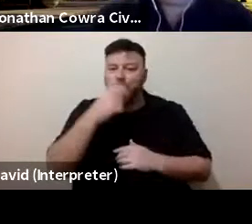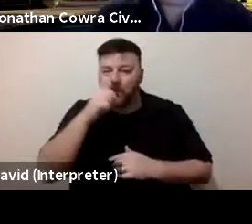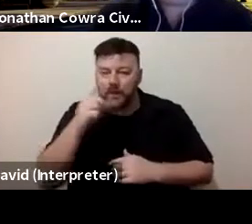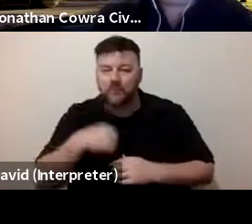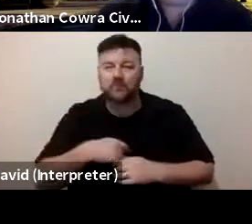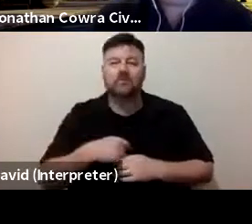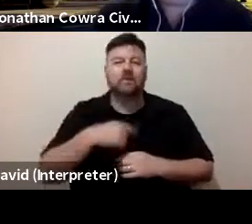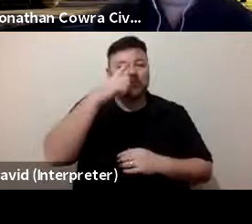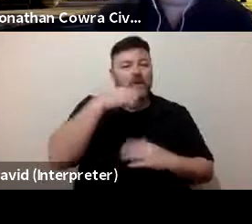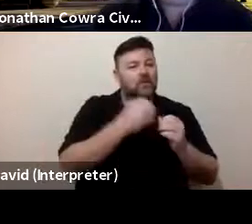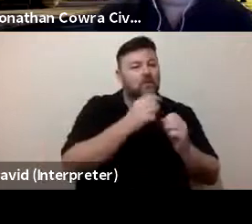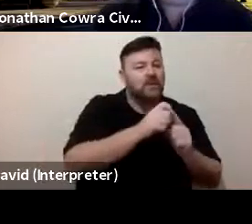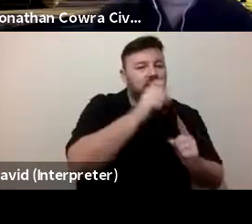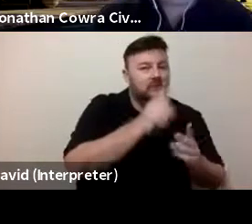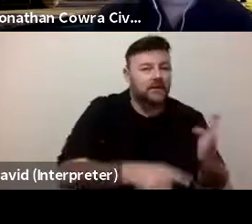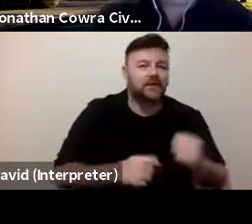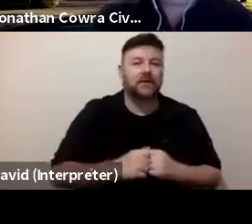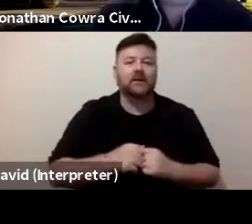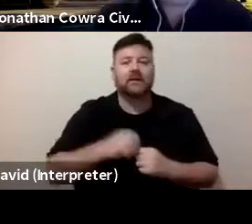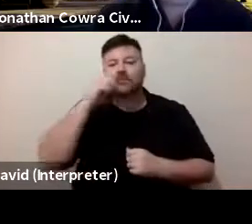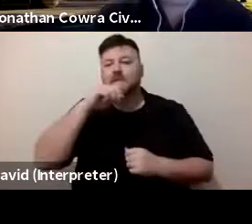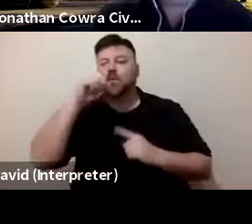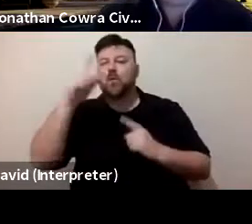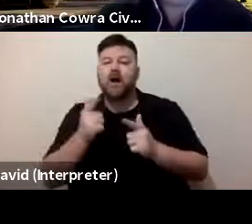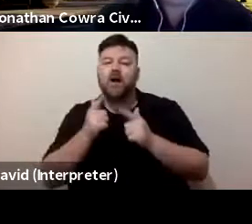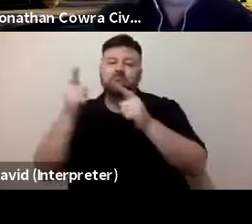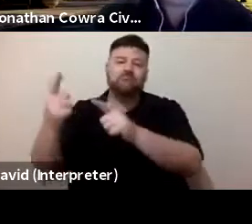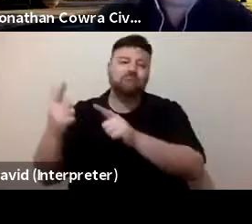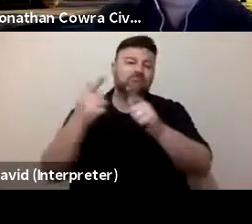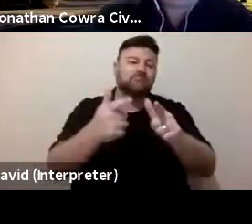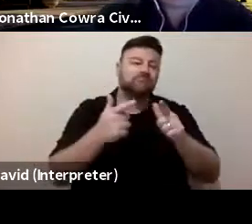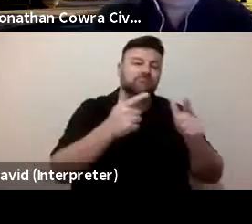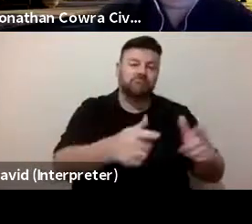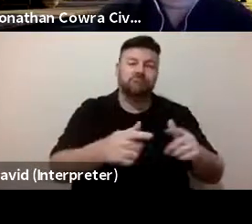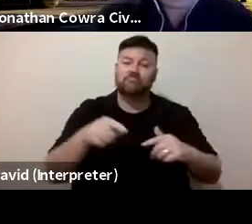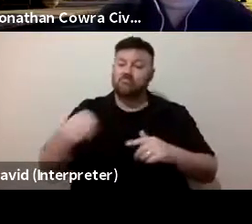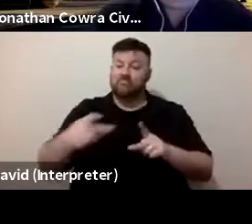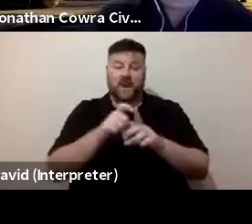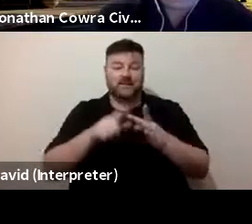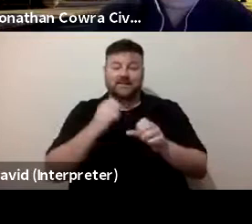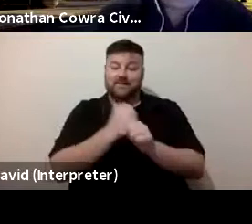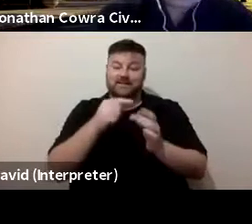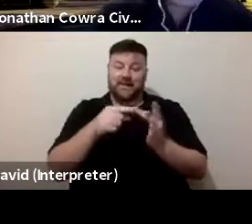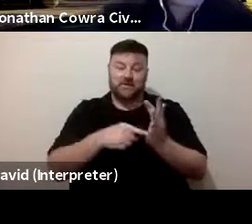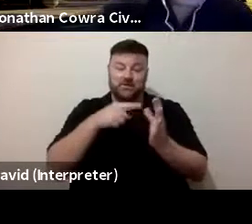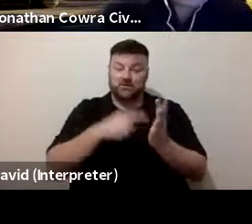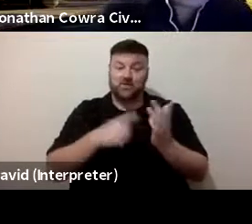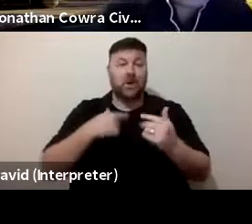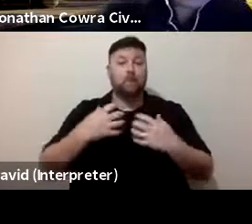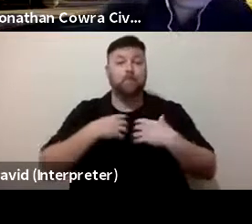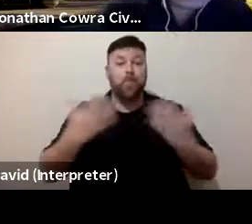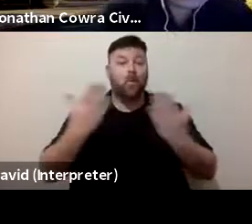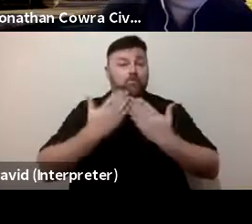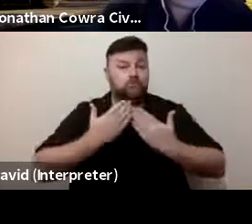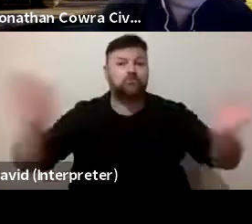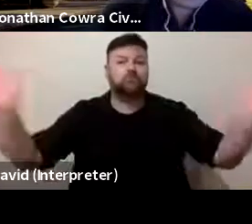night anymore. It's just brought up so much more opportunity and content for them to see that I'm really